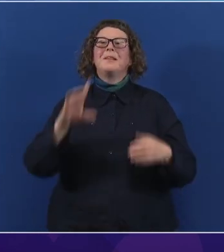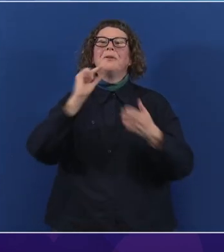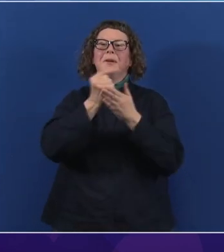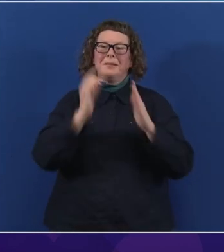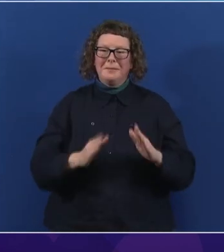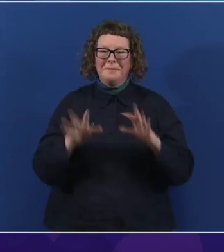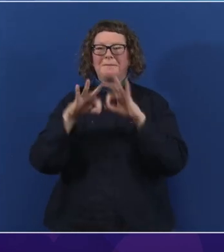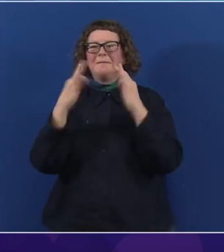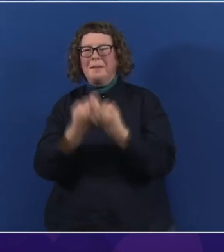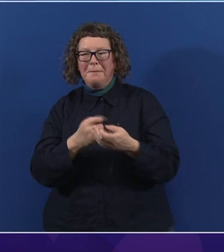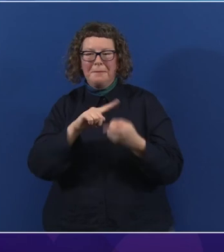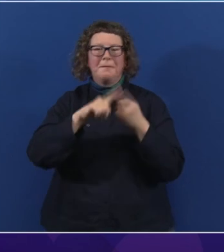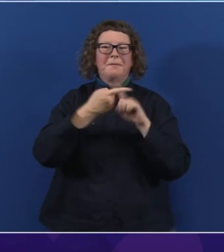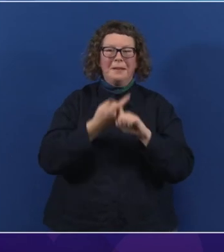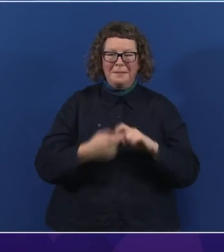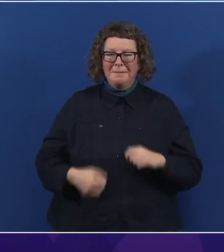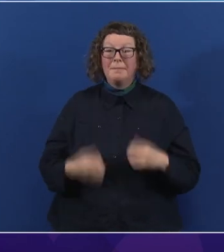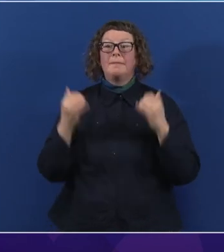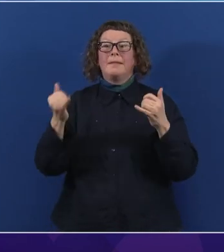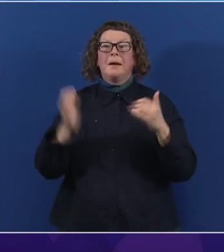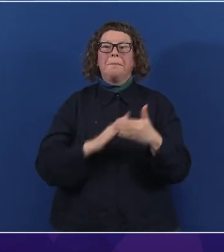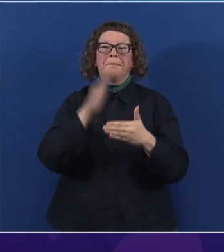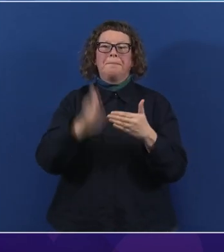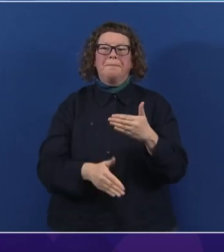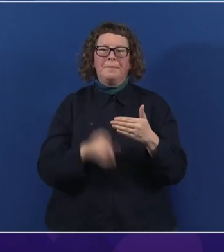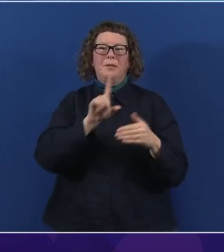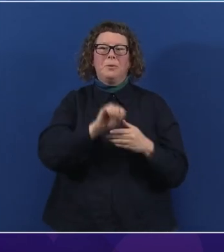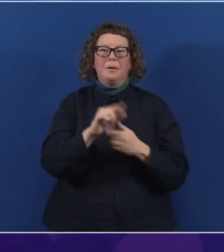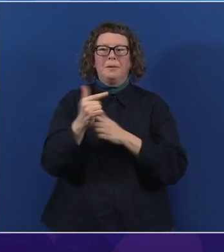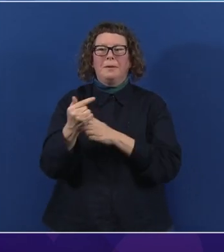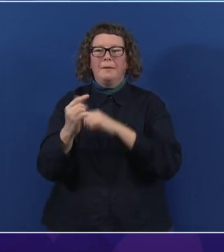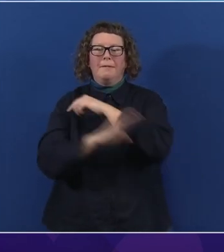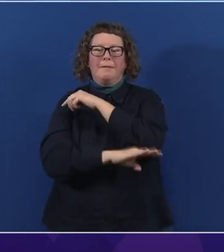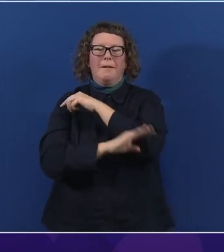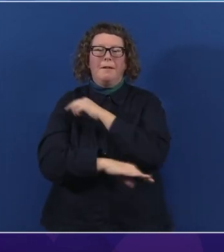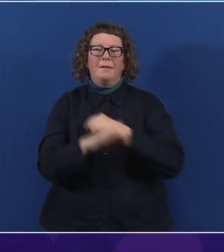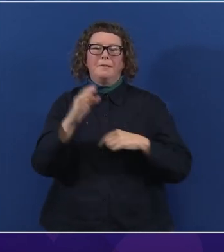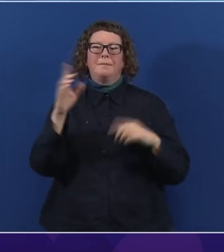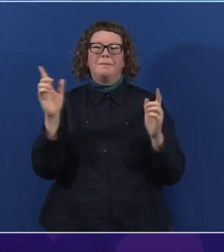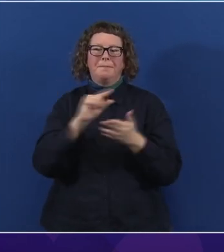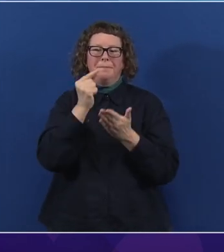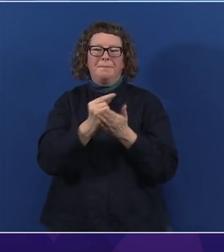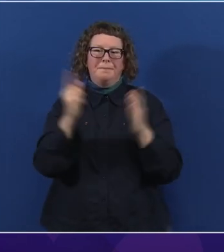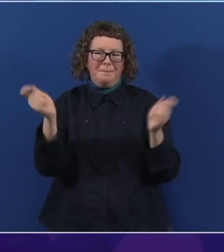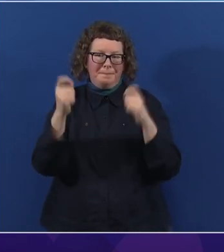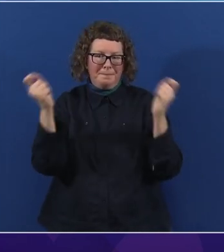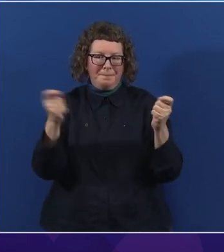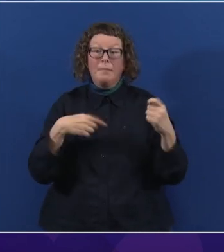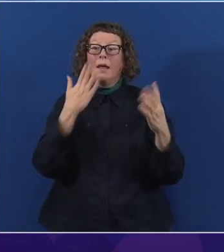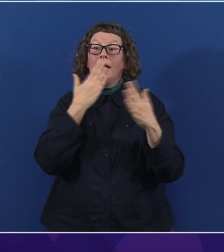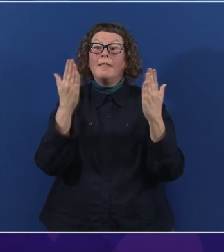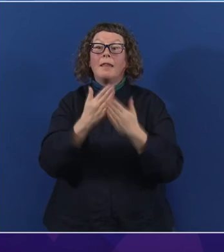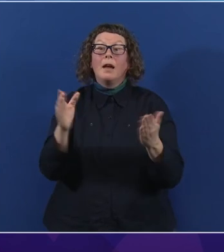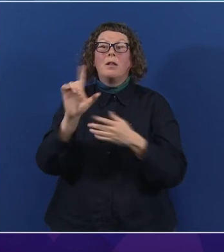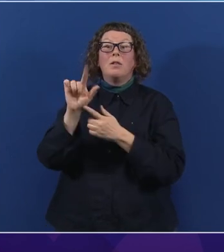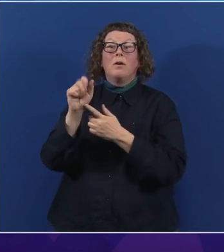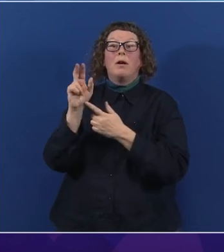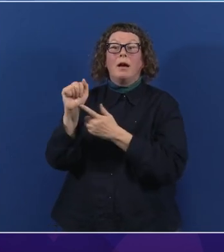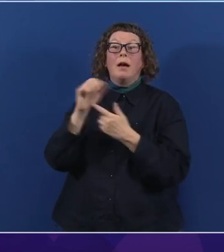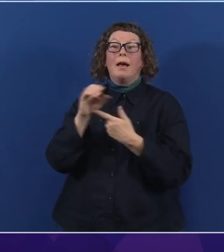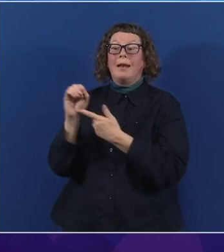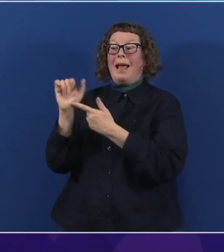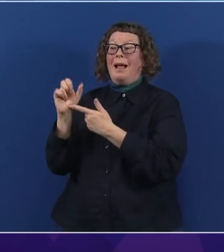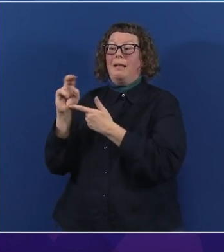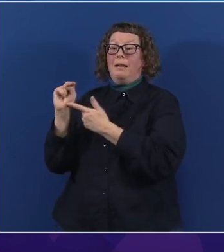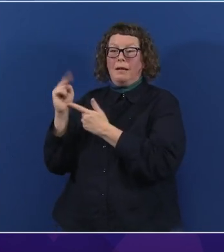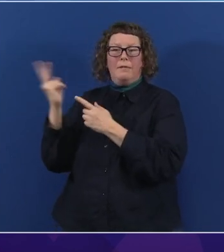Graduates, family members, friends, this now concludes our 2021 Fall Convocation Ceremony. Thank you to Laura Knope-Wright and